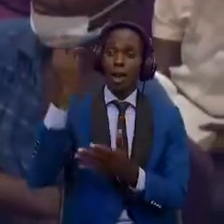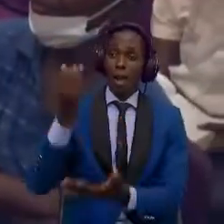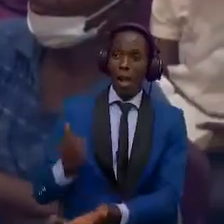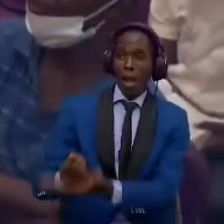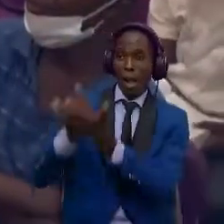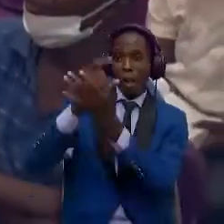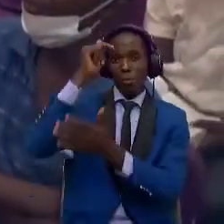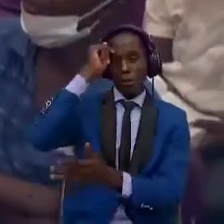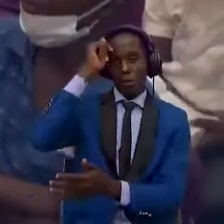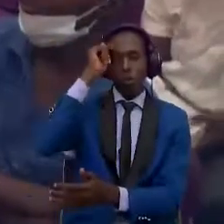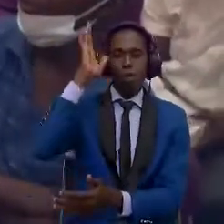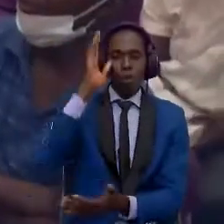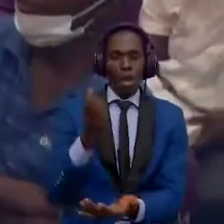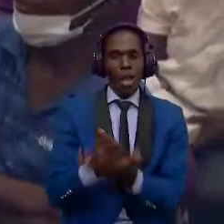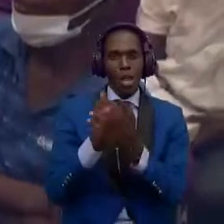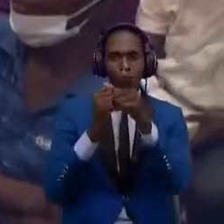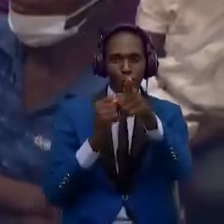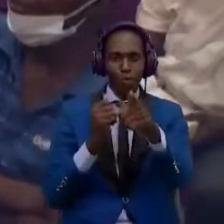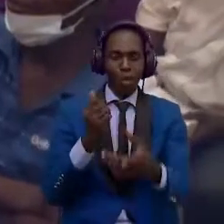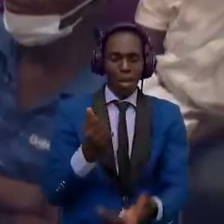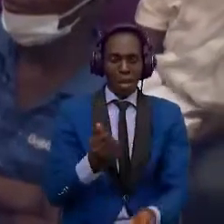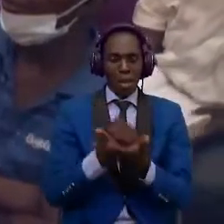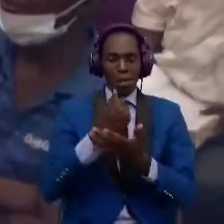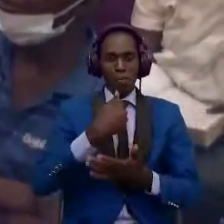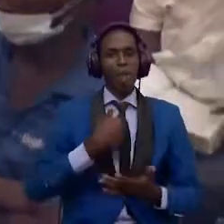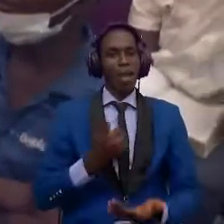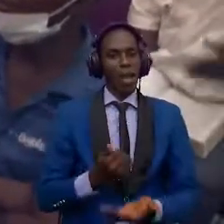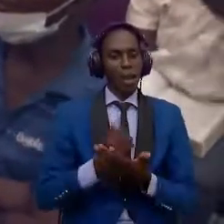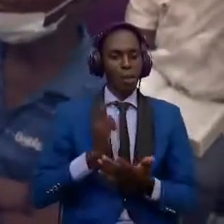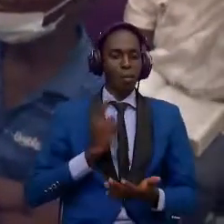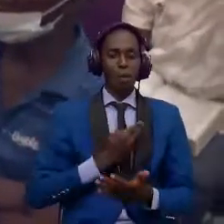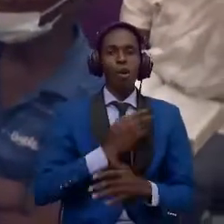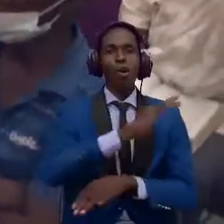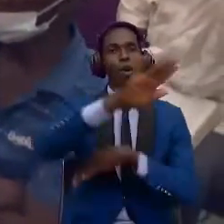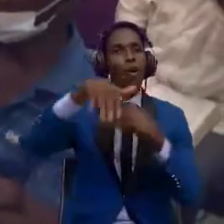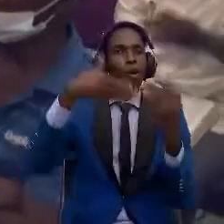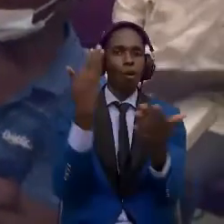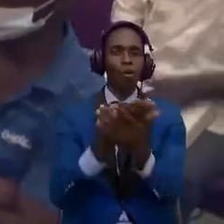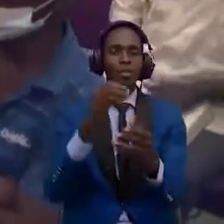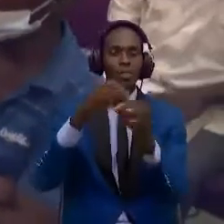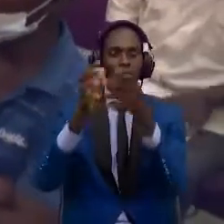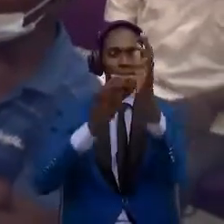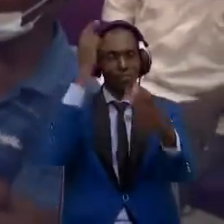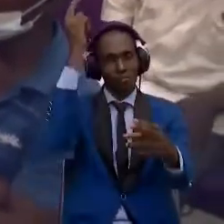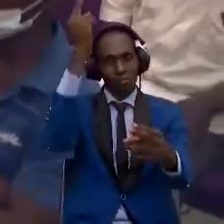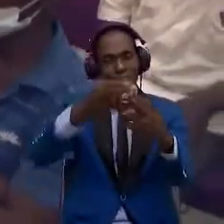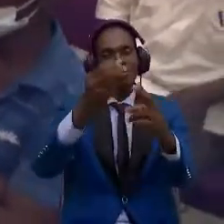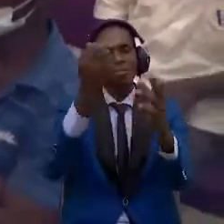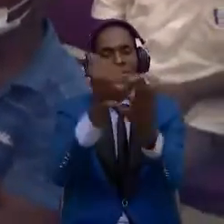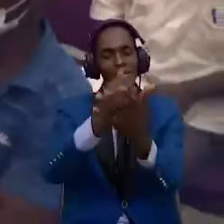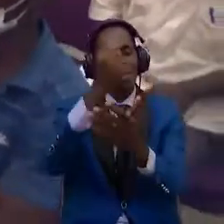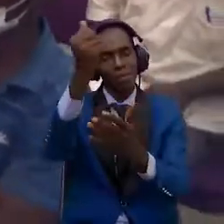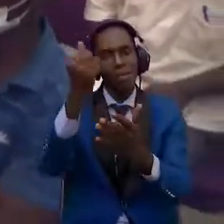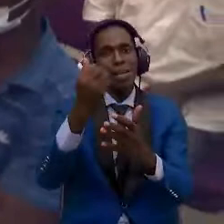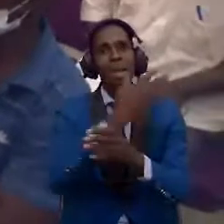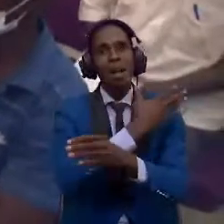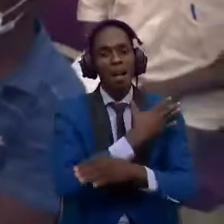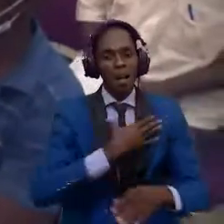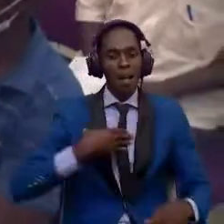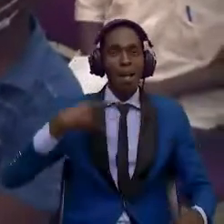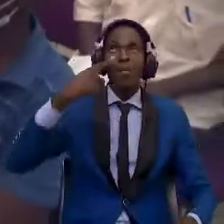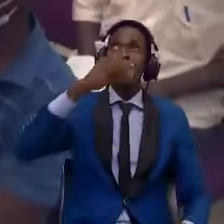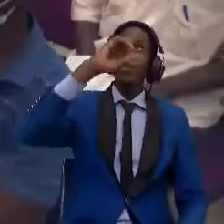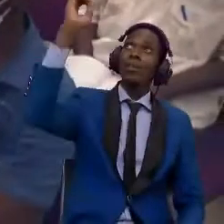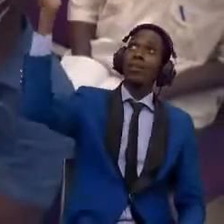you, will help me, will help all of us in Jesus' name. And the grace of